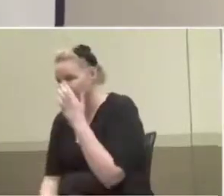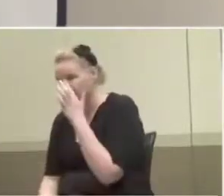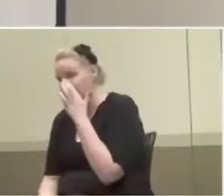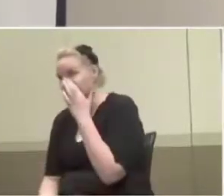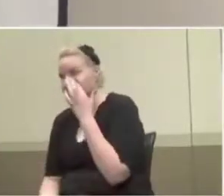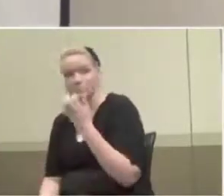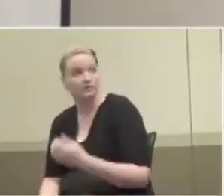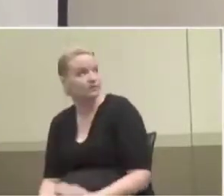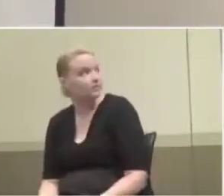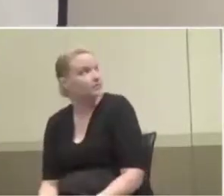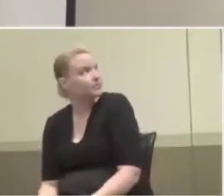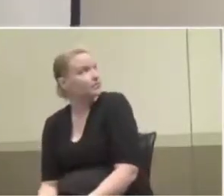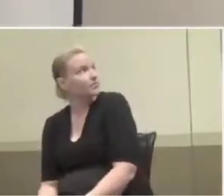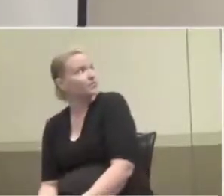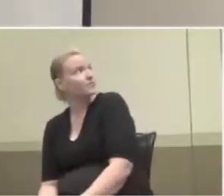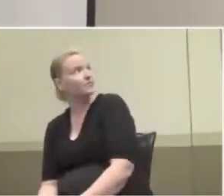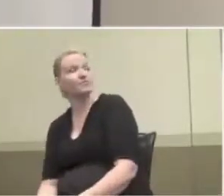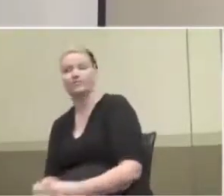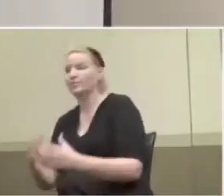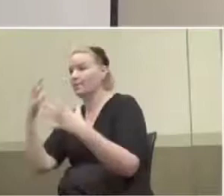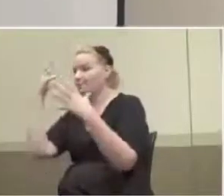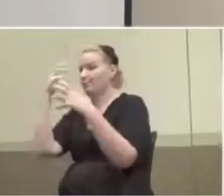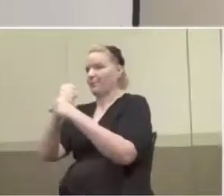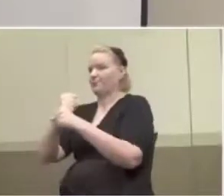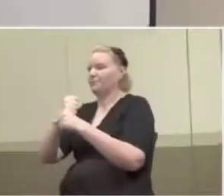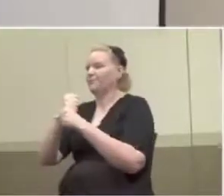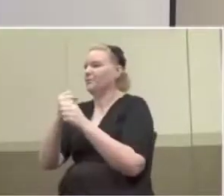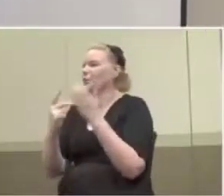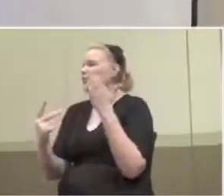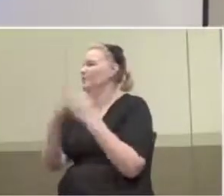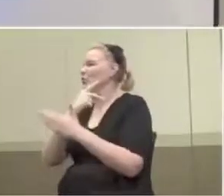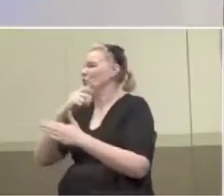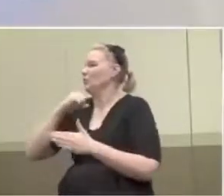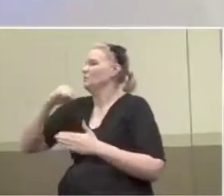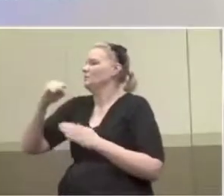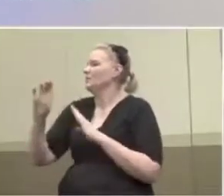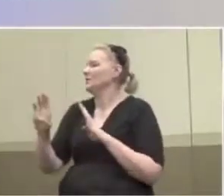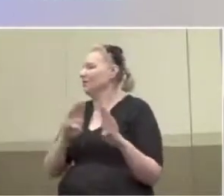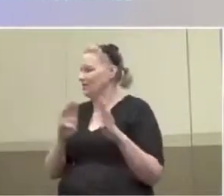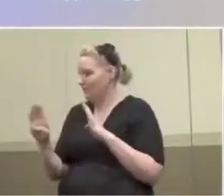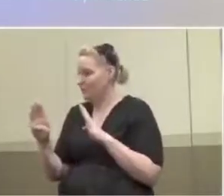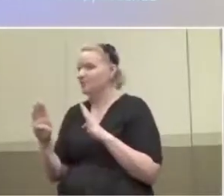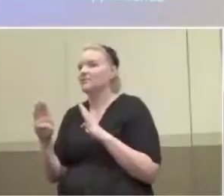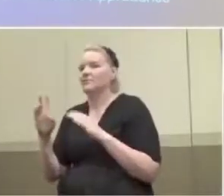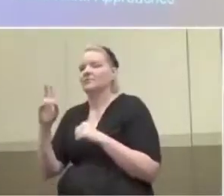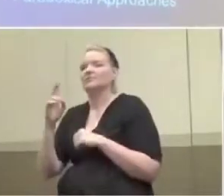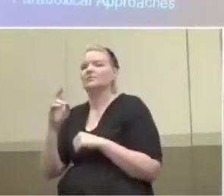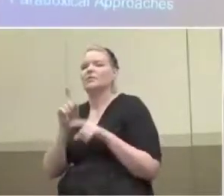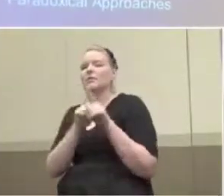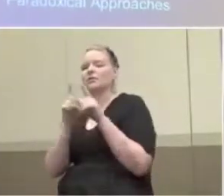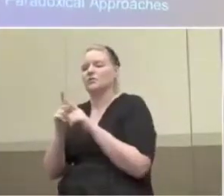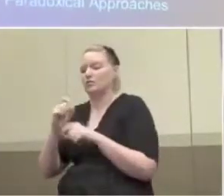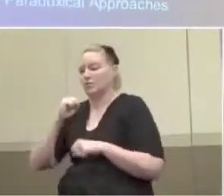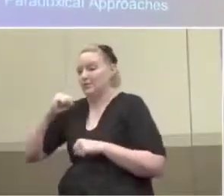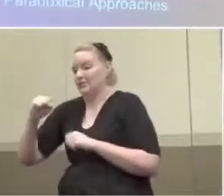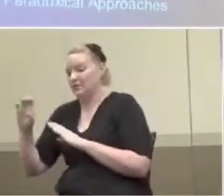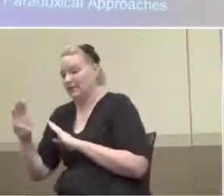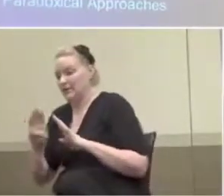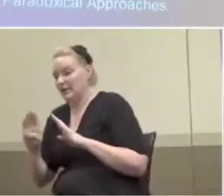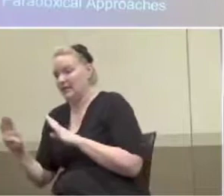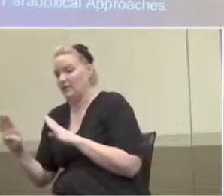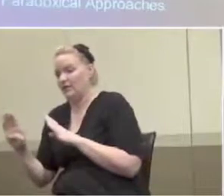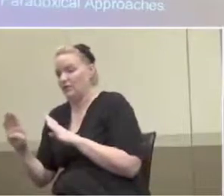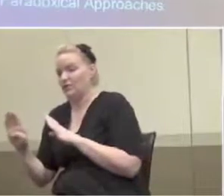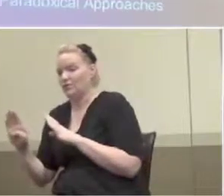do a brief overview about resistant behaviors, and we're going to try to look at the difference between resistant behaviors that are rooted